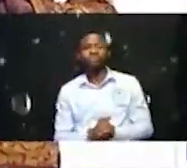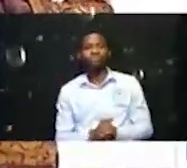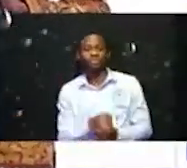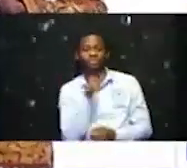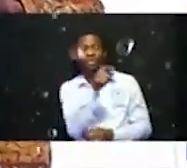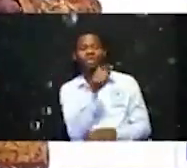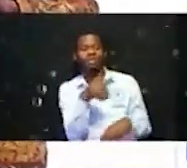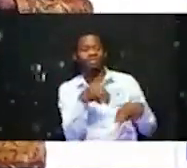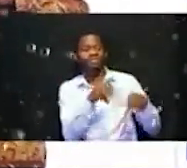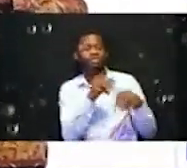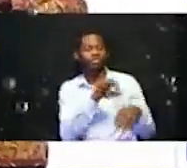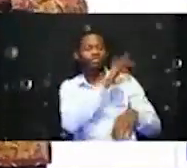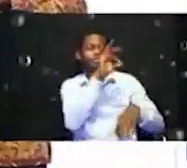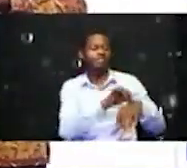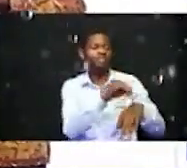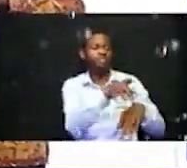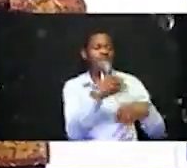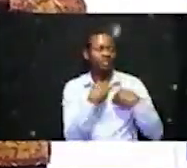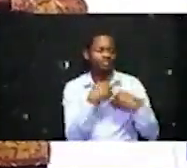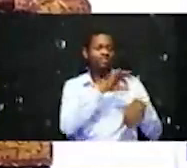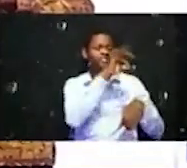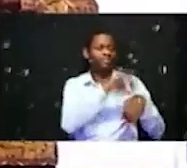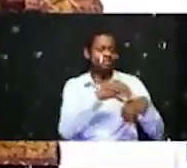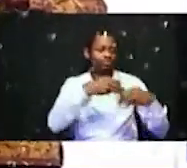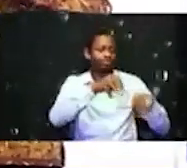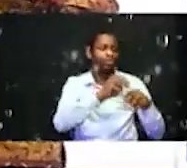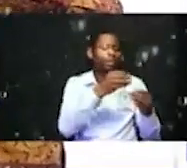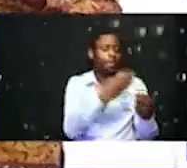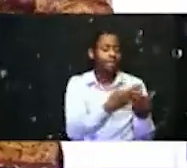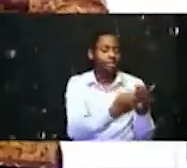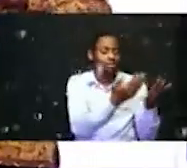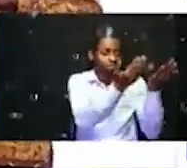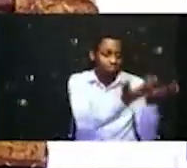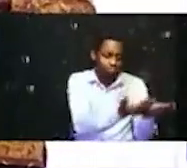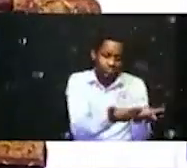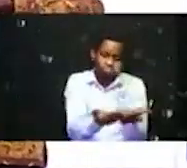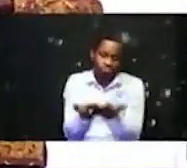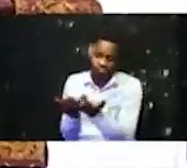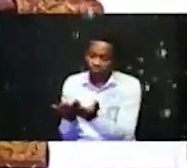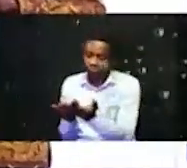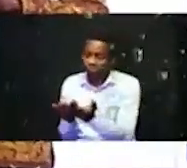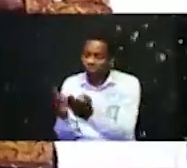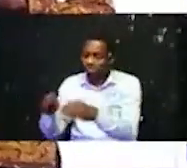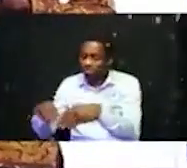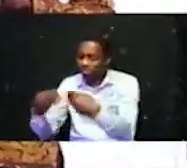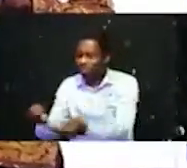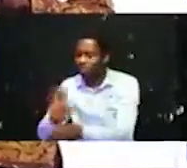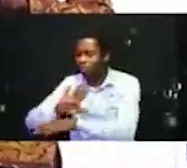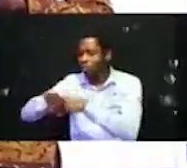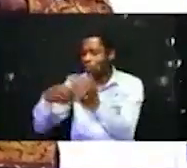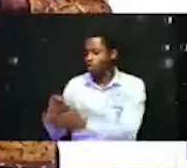and brought the money and put it at the apostles' feet. The field was his, and he brought the whole